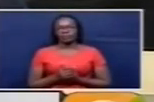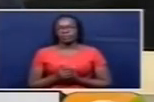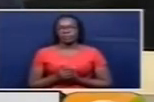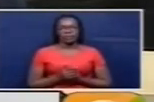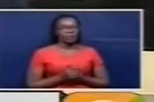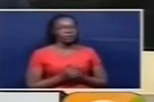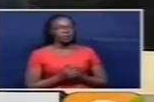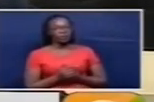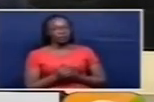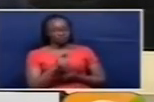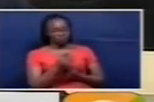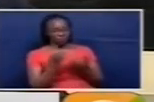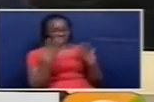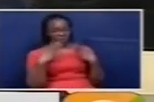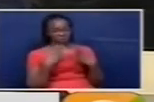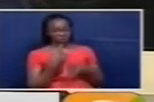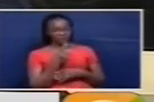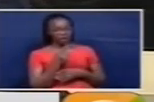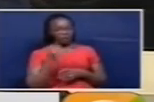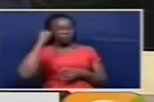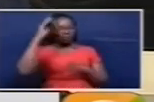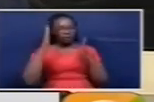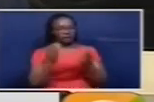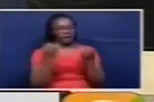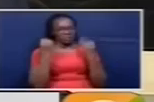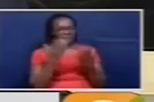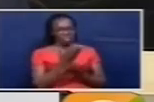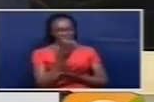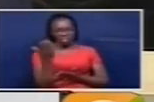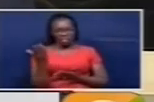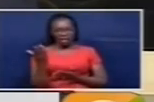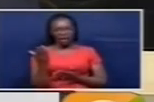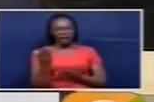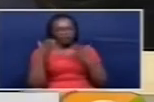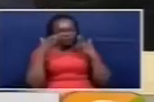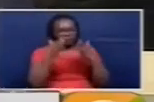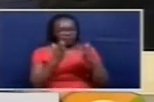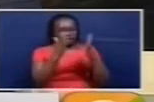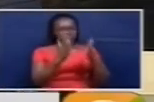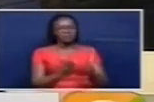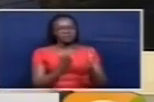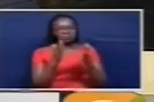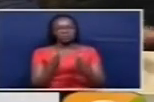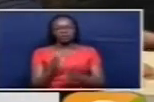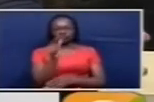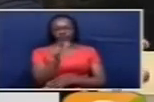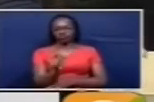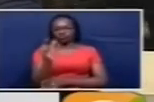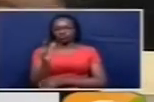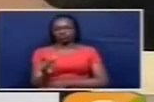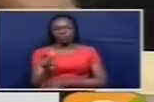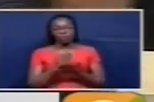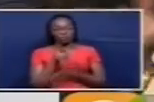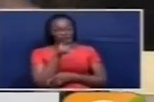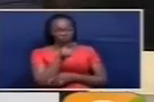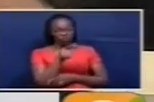the problem with a lot of politicians or aspirants now is that they're more personality based. There's hype, especially for you as youthful aspirants.